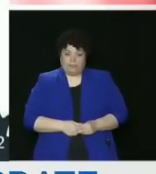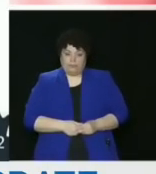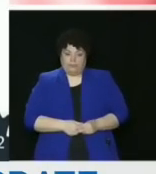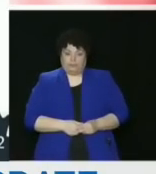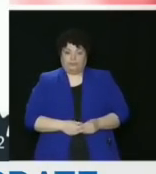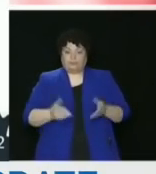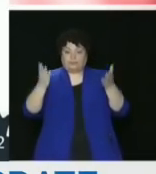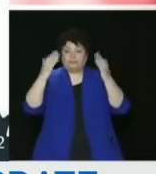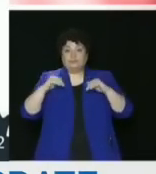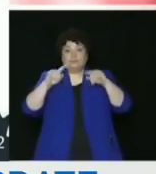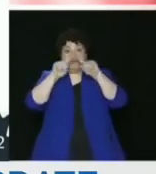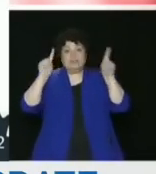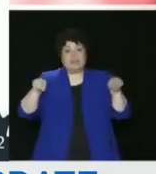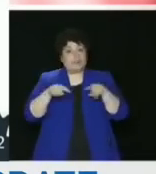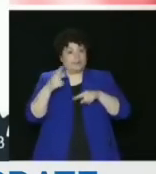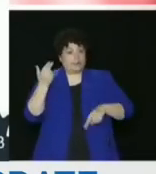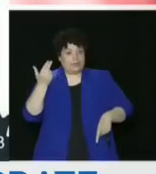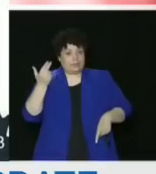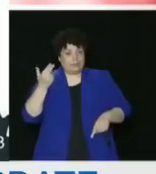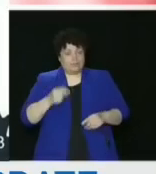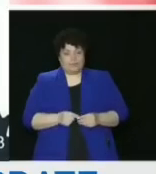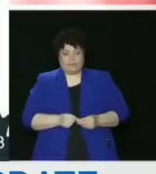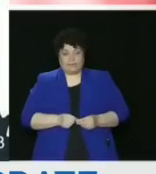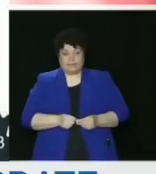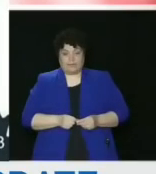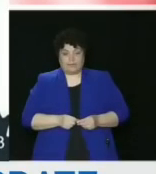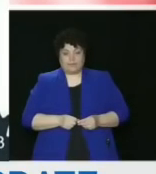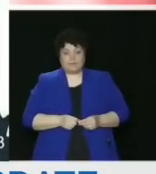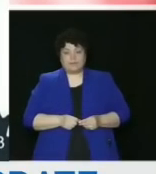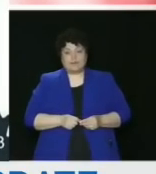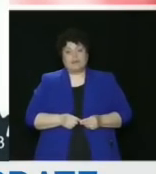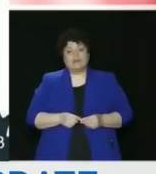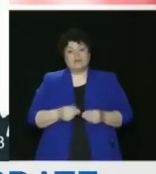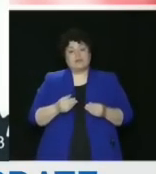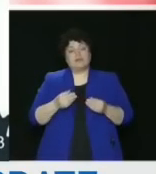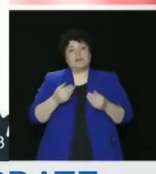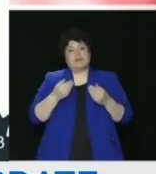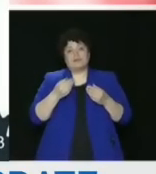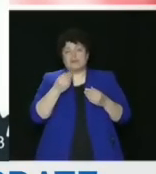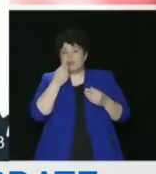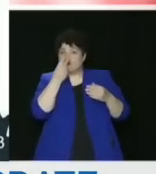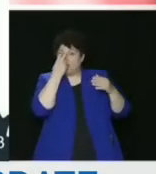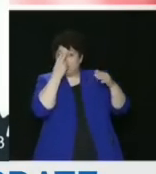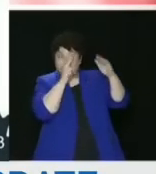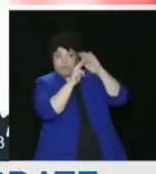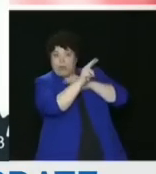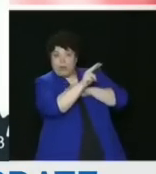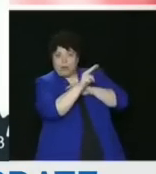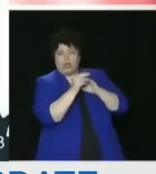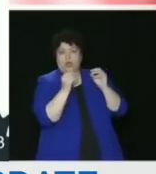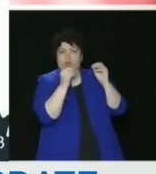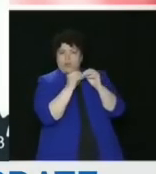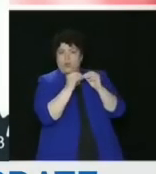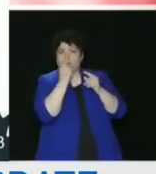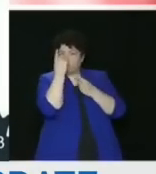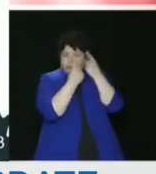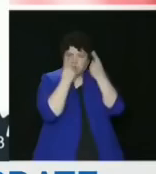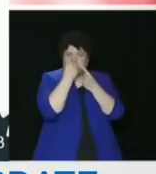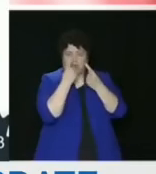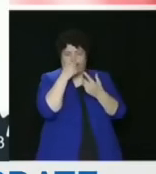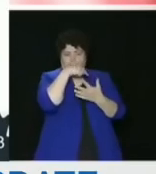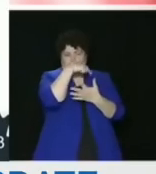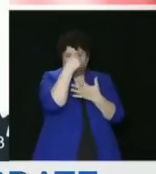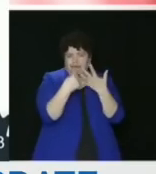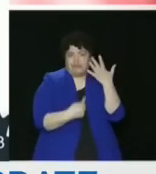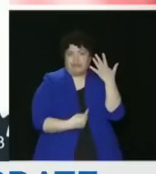Slide 13. We're also undertaking more complex dynamic modeling that helps us explore